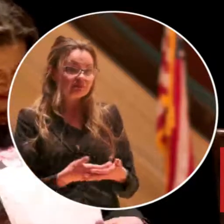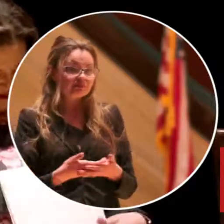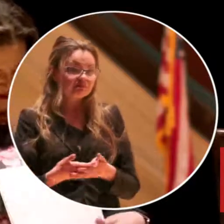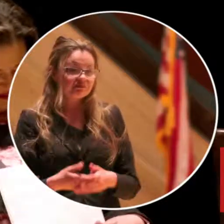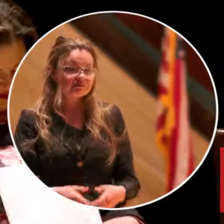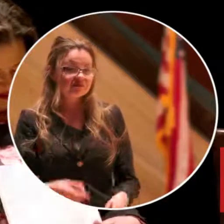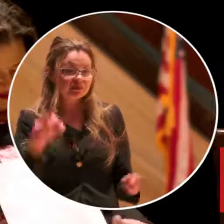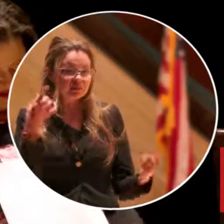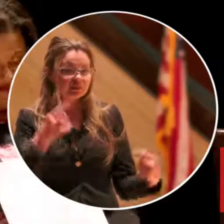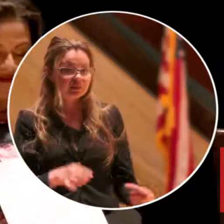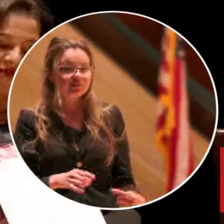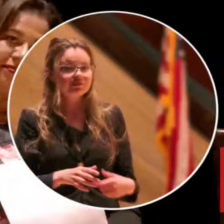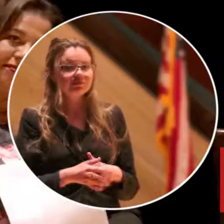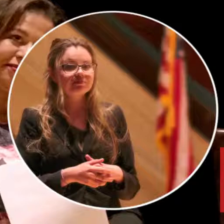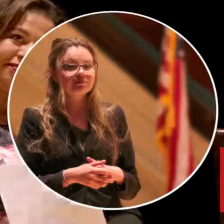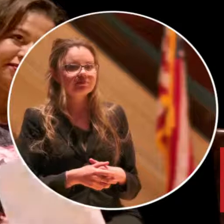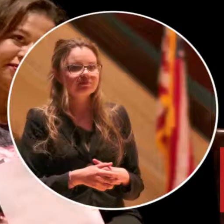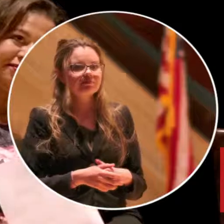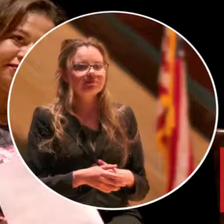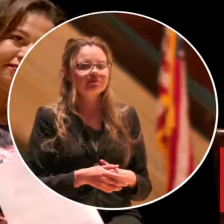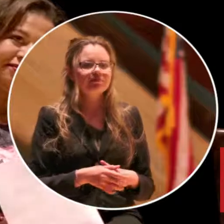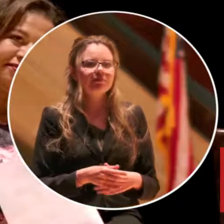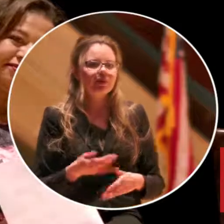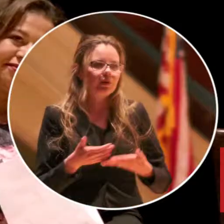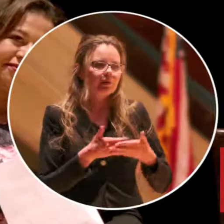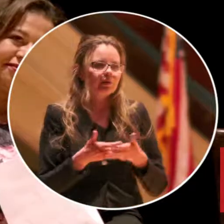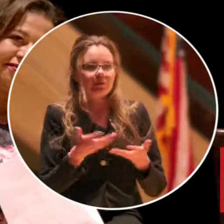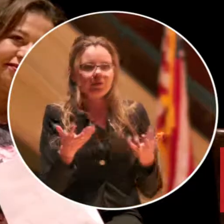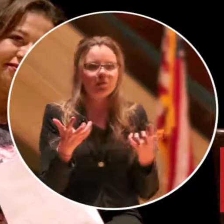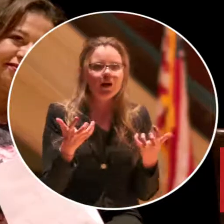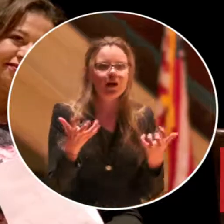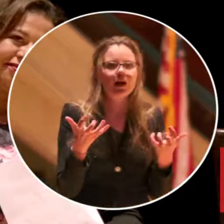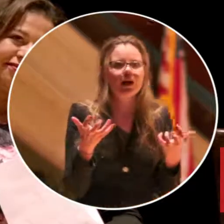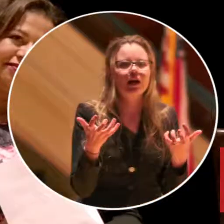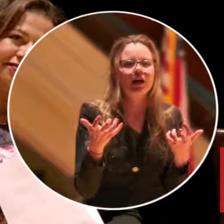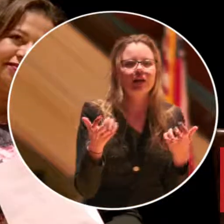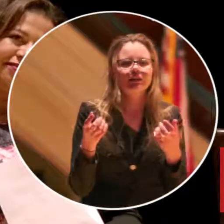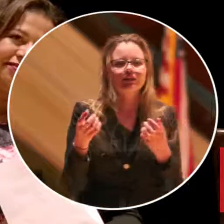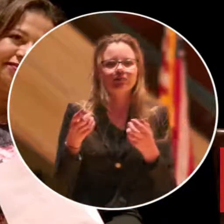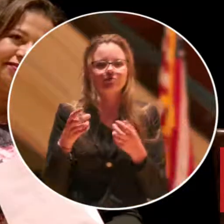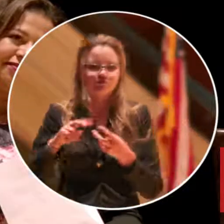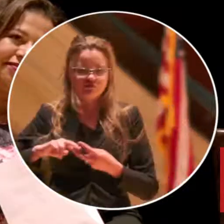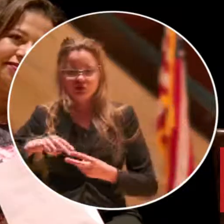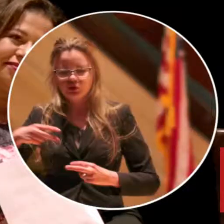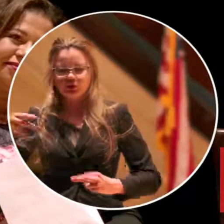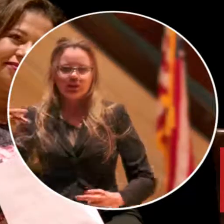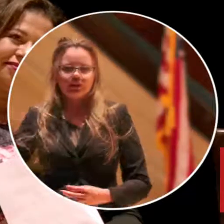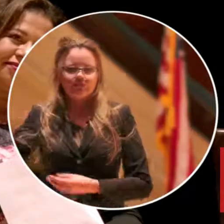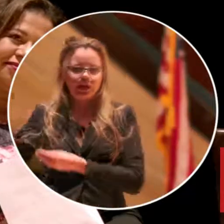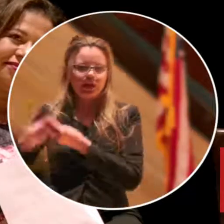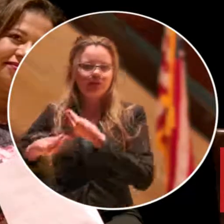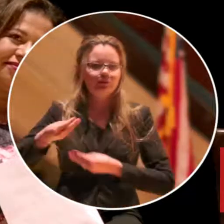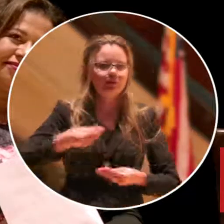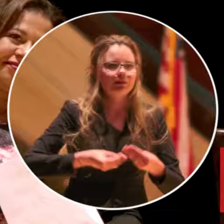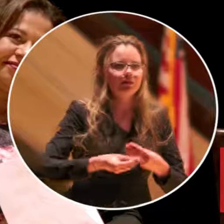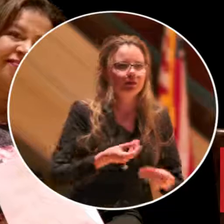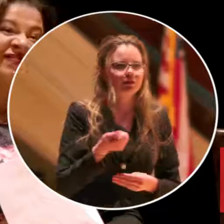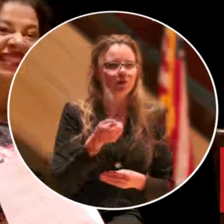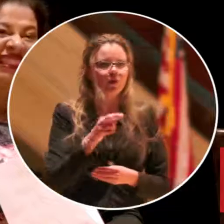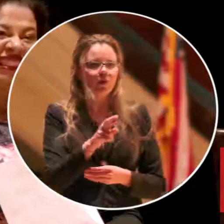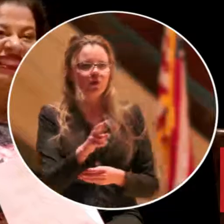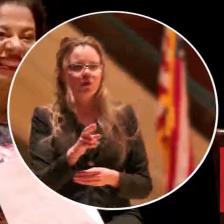My mother may not have passed the baby wanting gene down to me, or the gene that says vegetables must be boiled until you can suck them through a